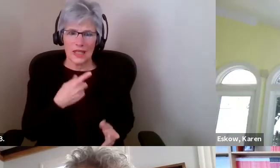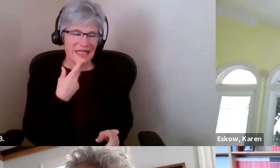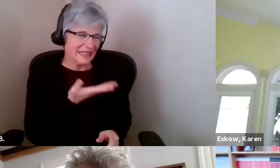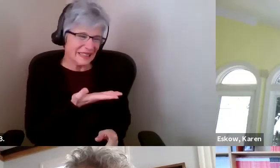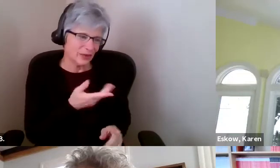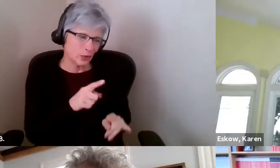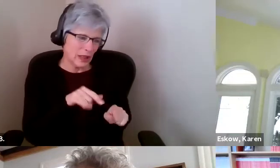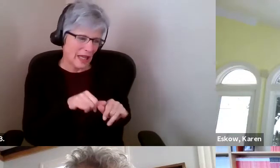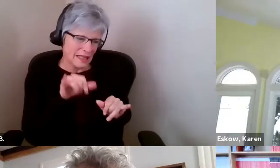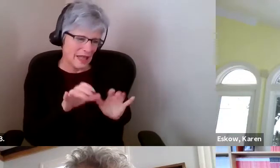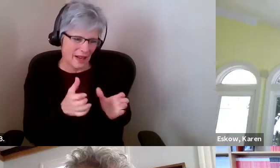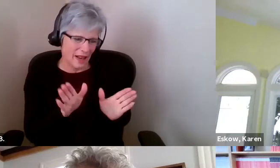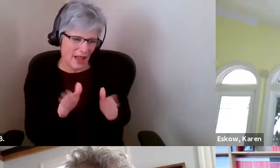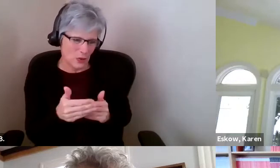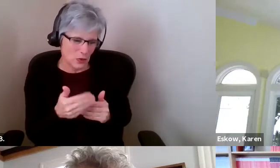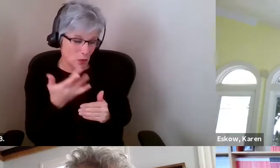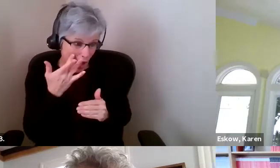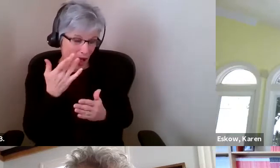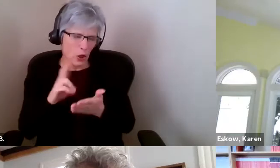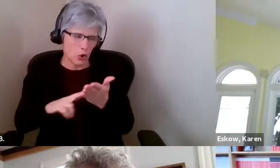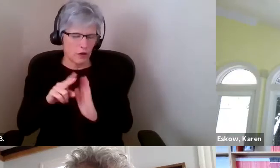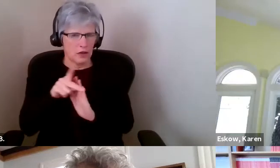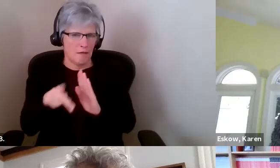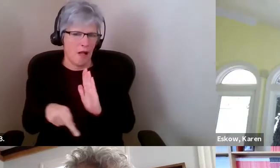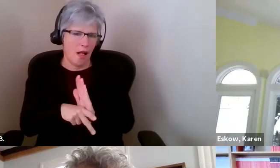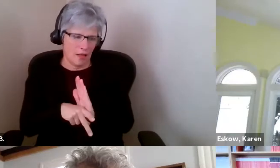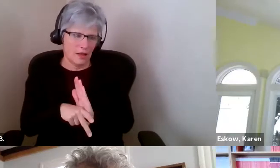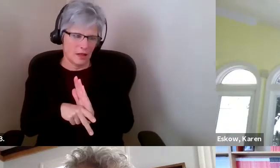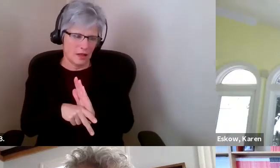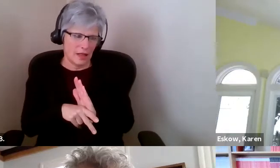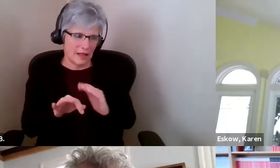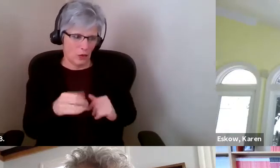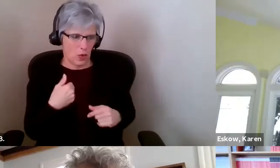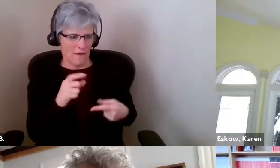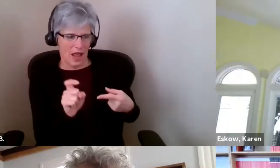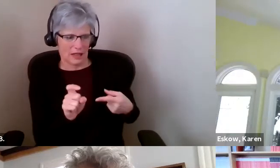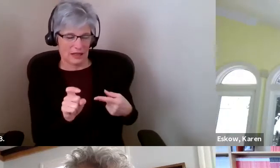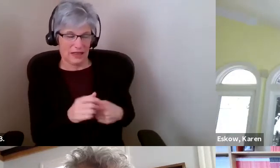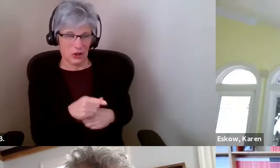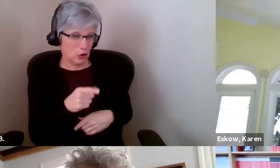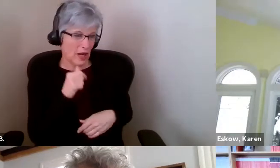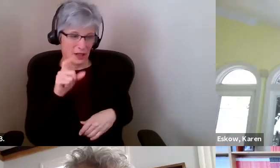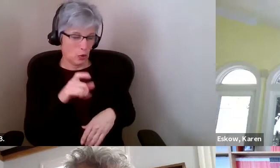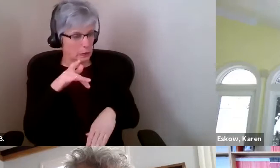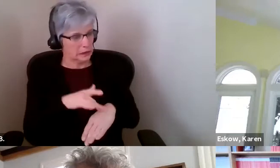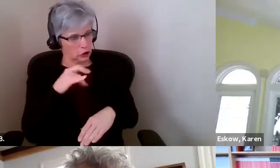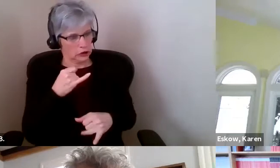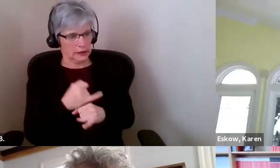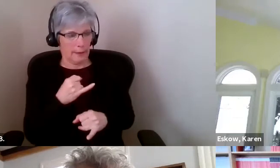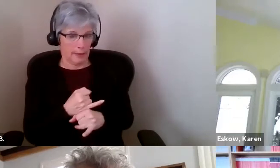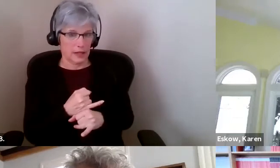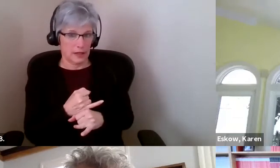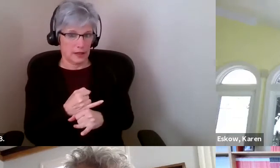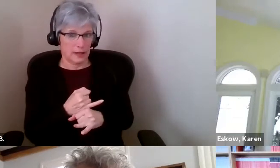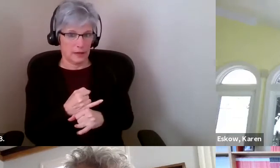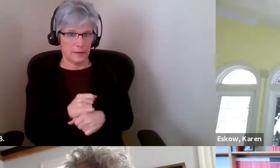class because of that. That's university policy. And, you know, they're not supposed to be on campus technically. They might then